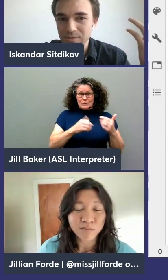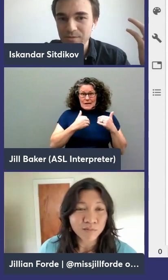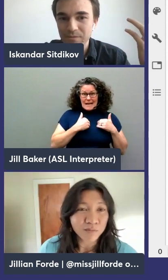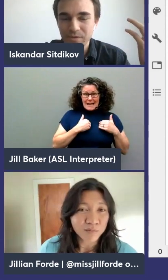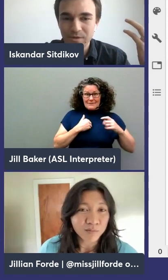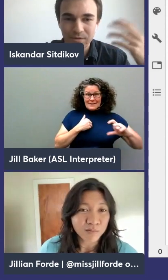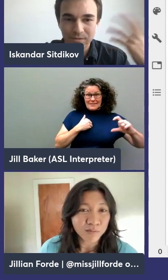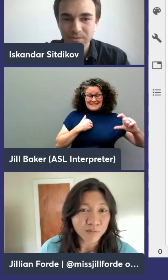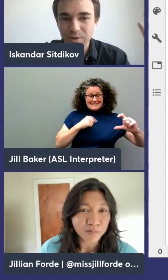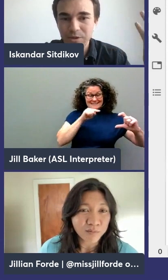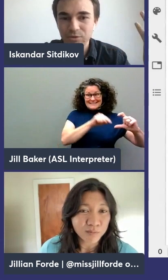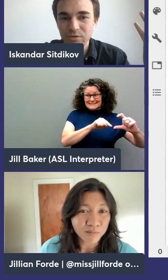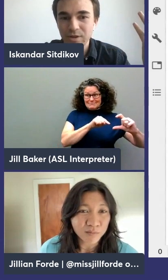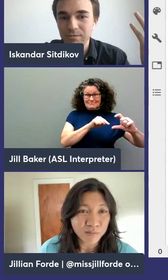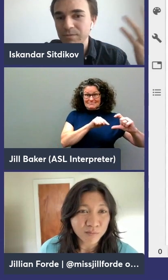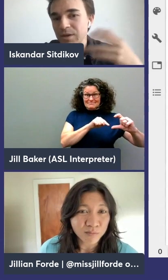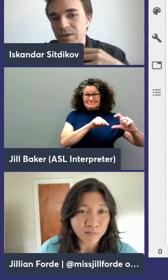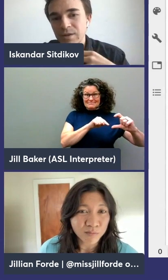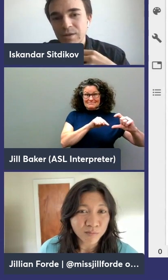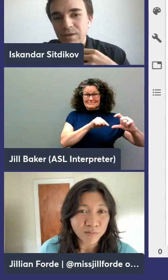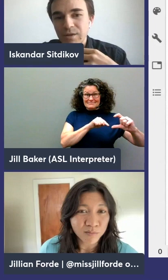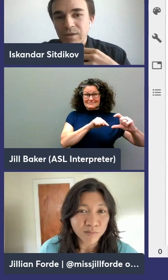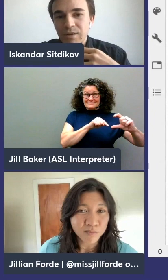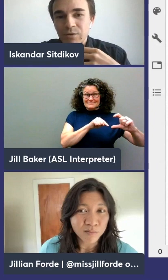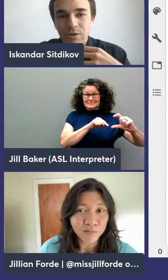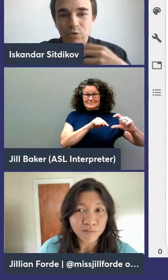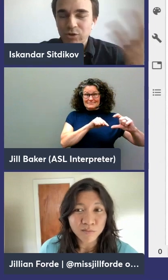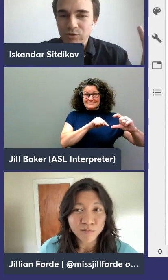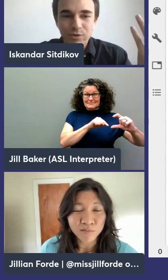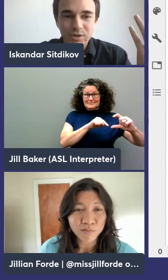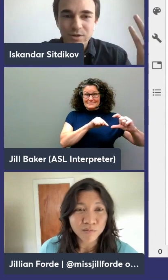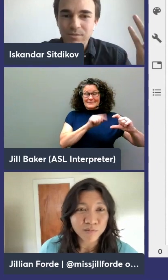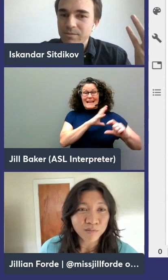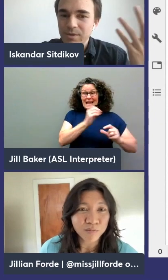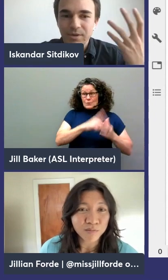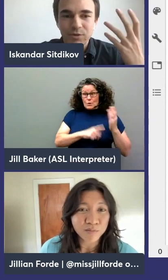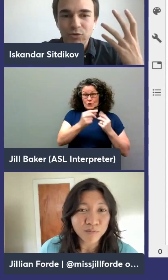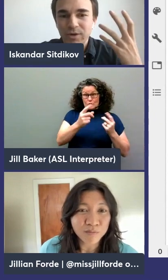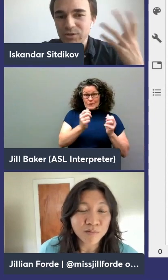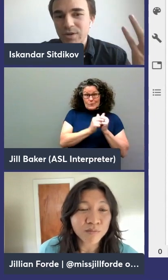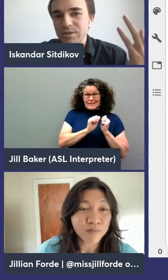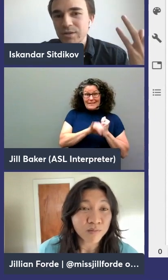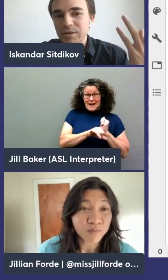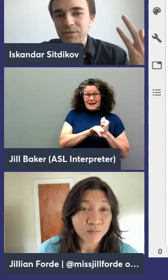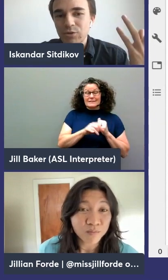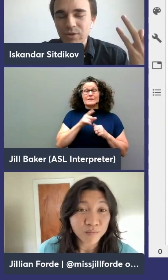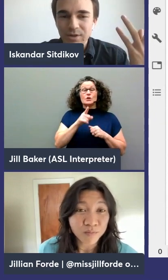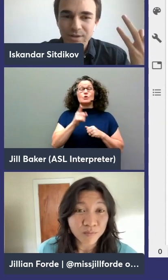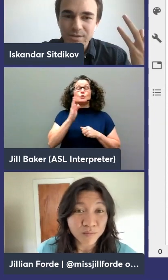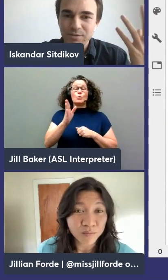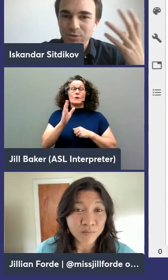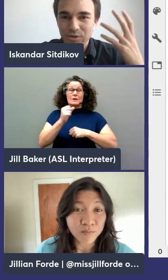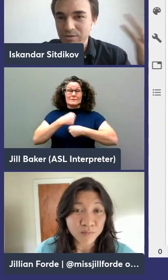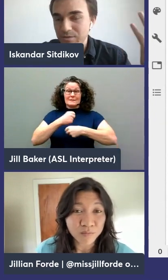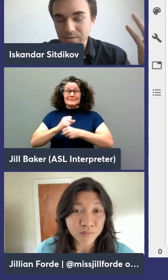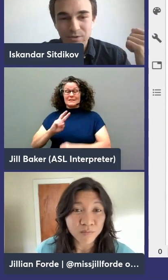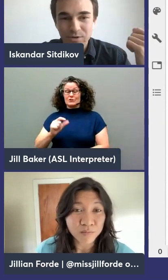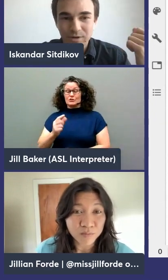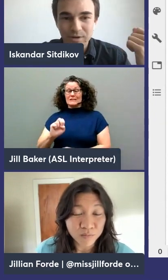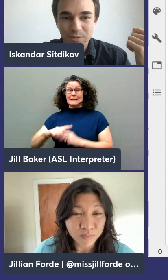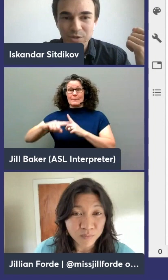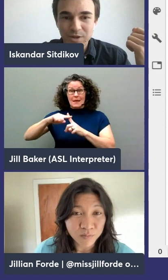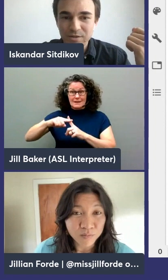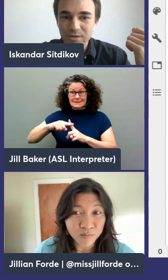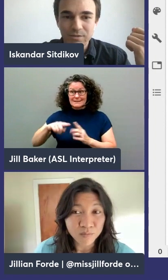this Hamiltonian. And what you're doing here, you're constructing the VQE class, which is